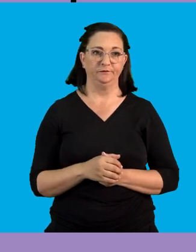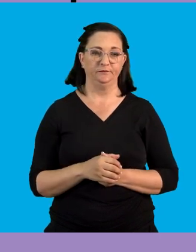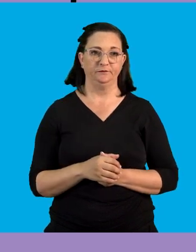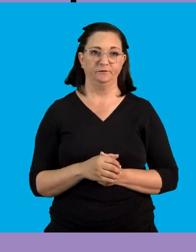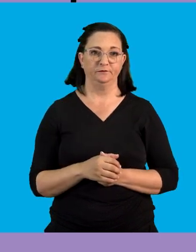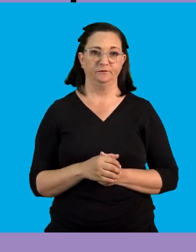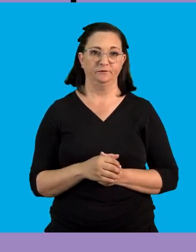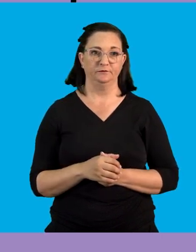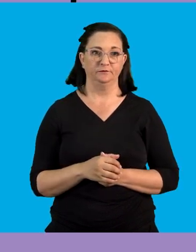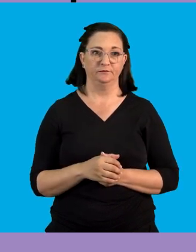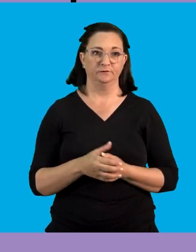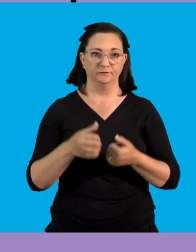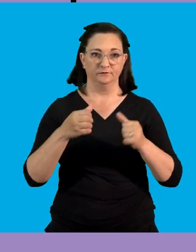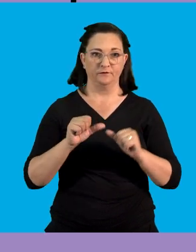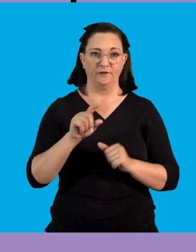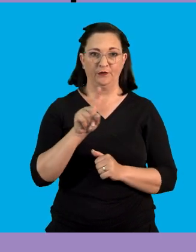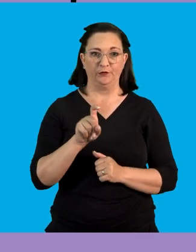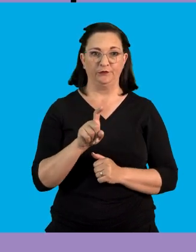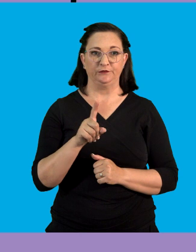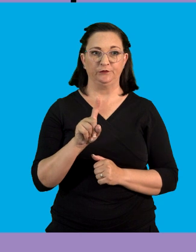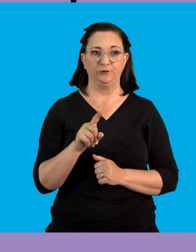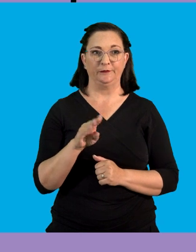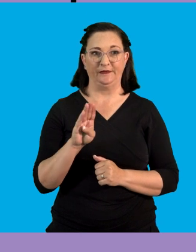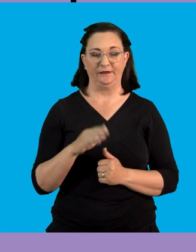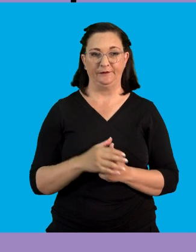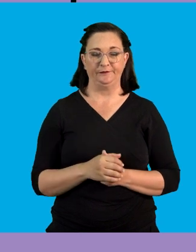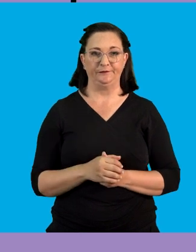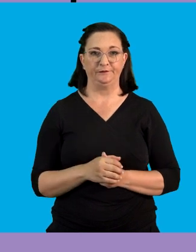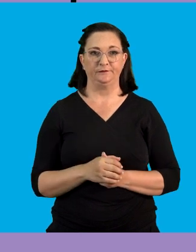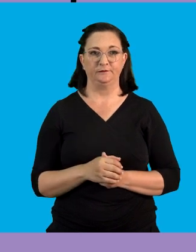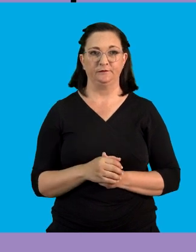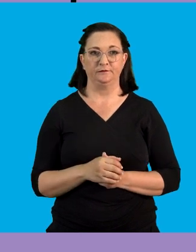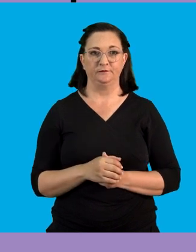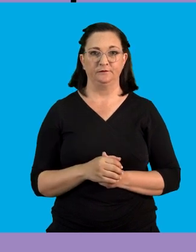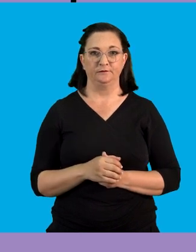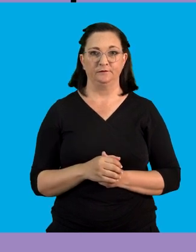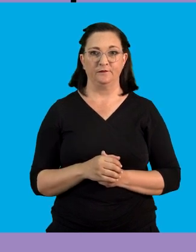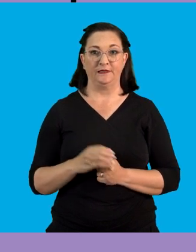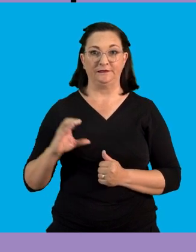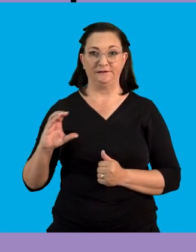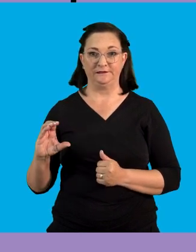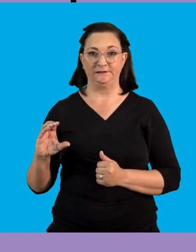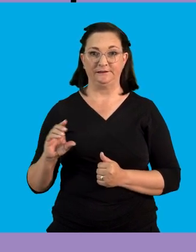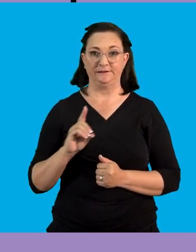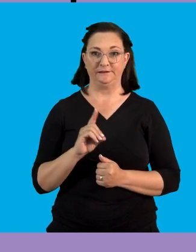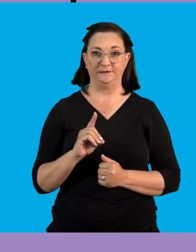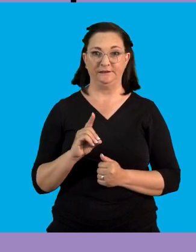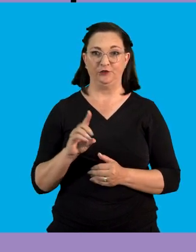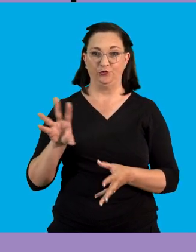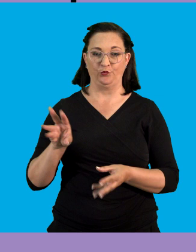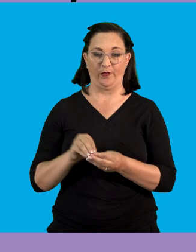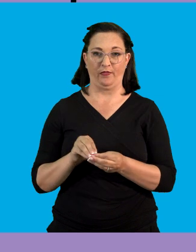All right, the next question B. Question B, what is the sum of angles C and